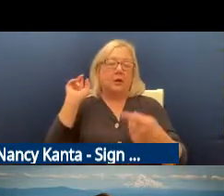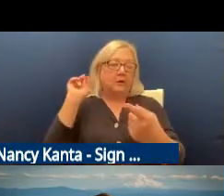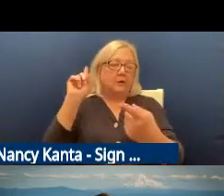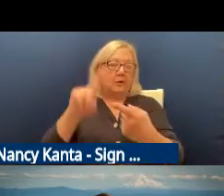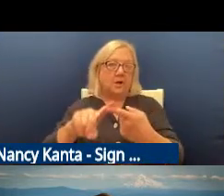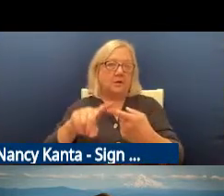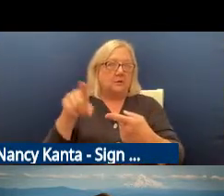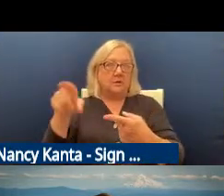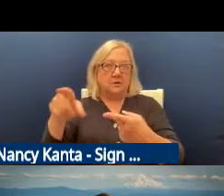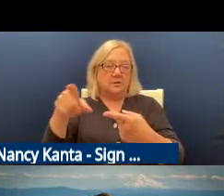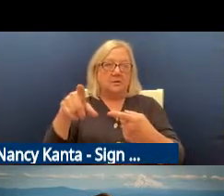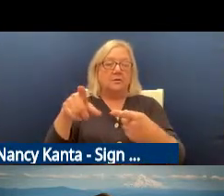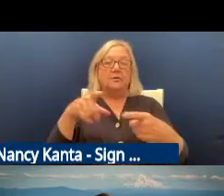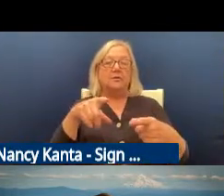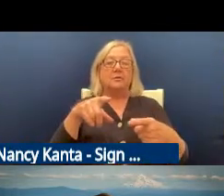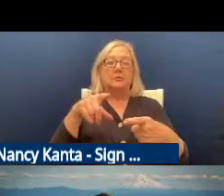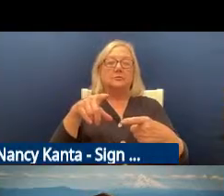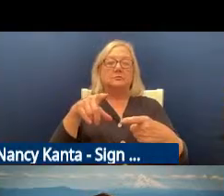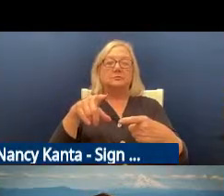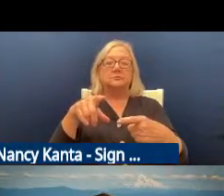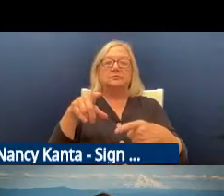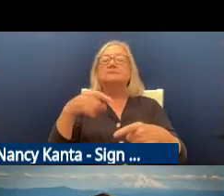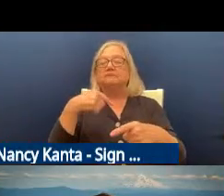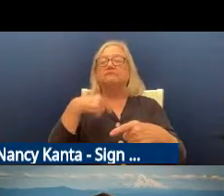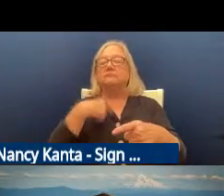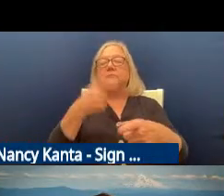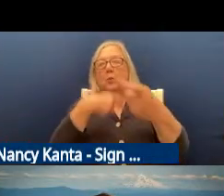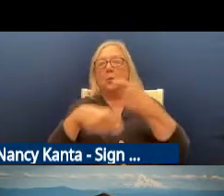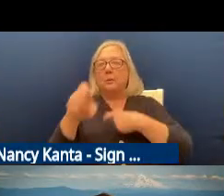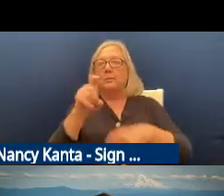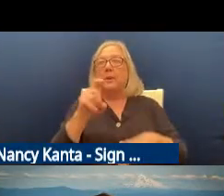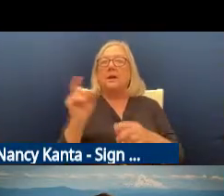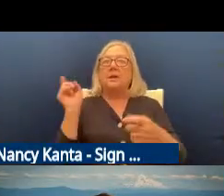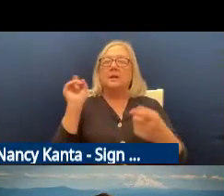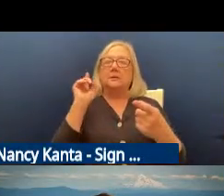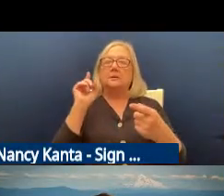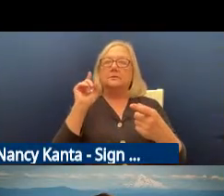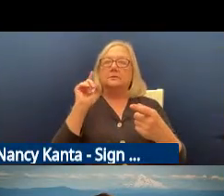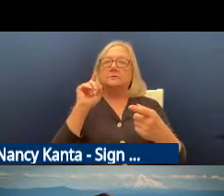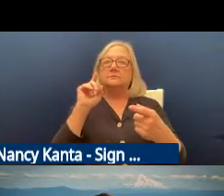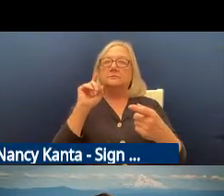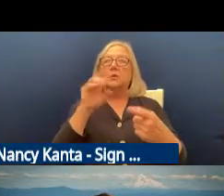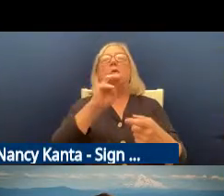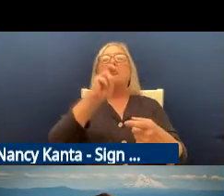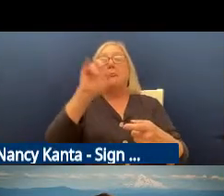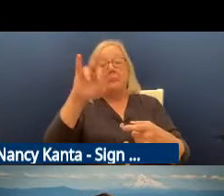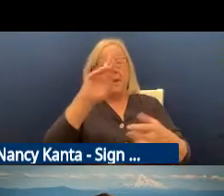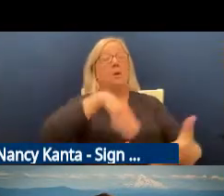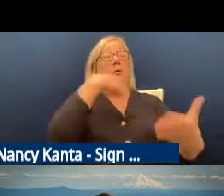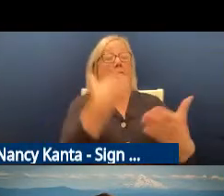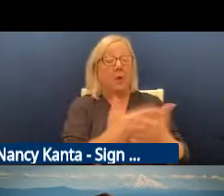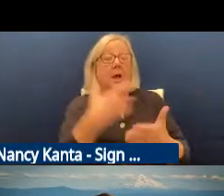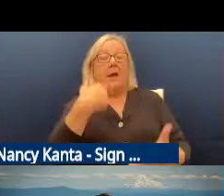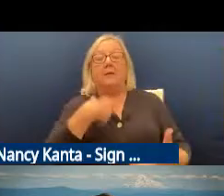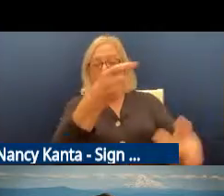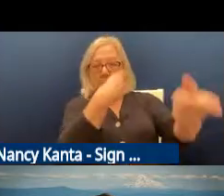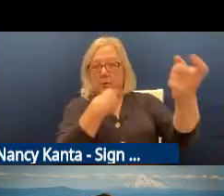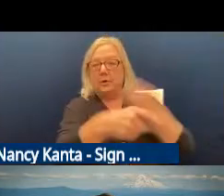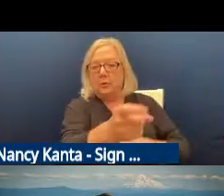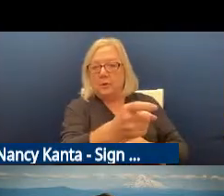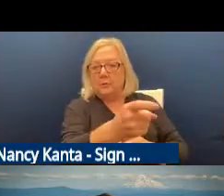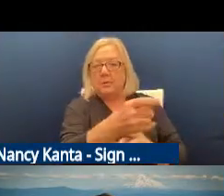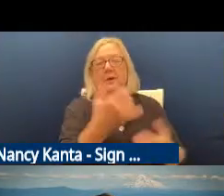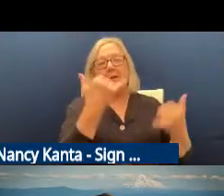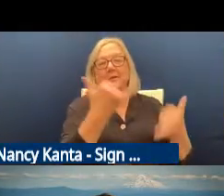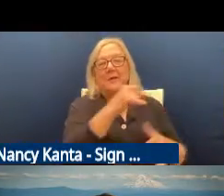ceremony this morning, so she's running a little late, but she will be joining you. So I'll be here until she gets in. Thank you. Thank you, Megan. If she shows